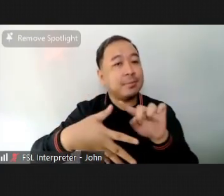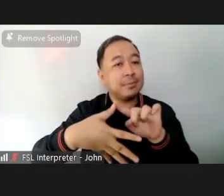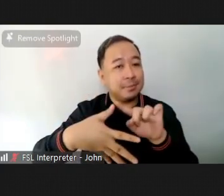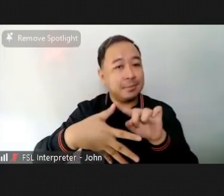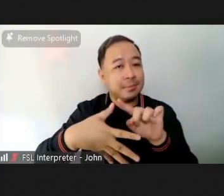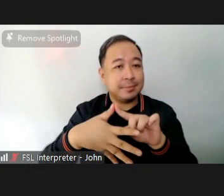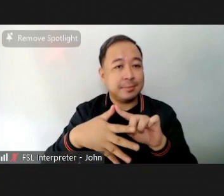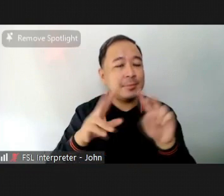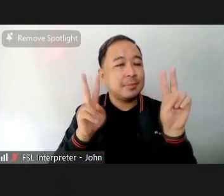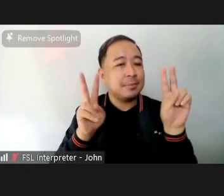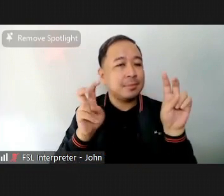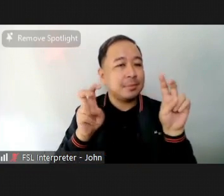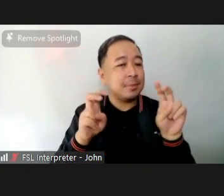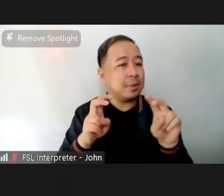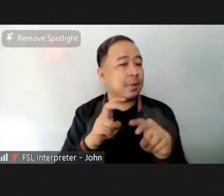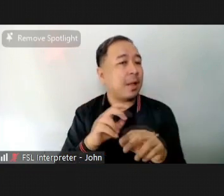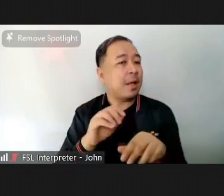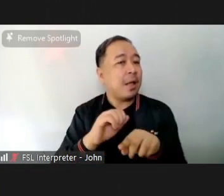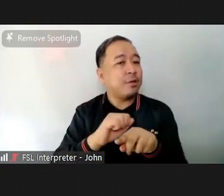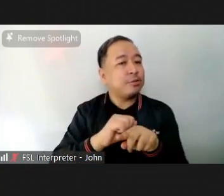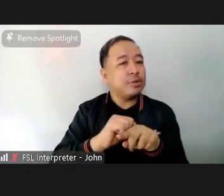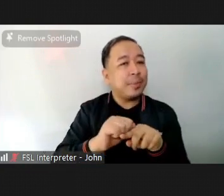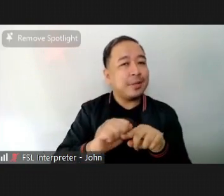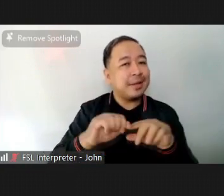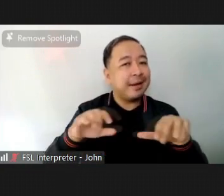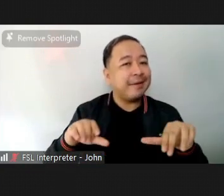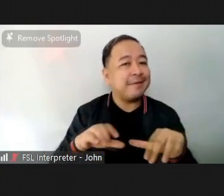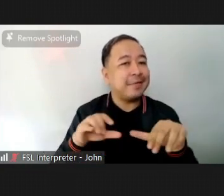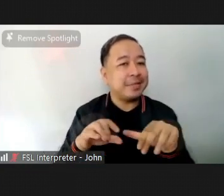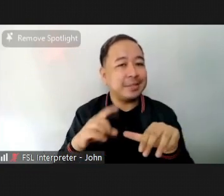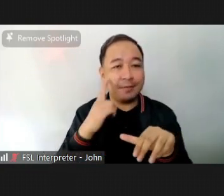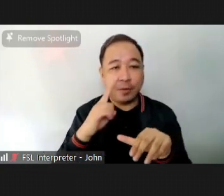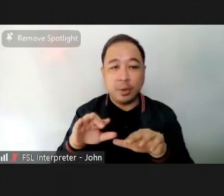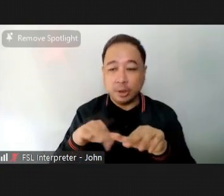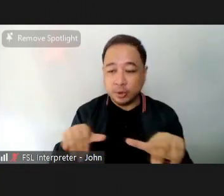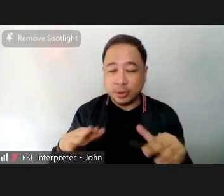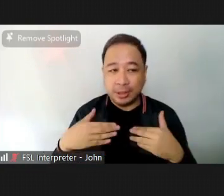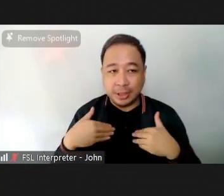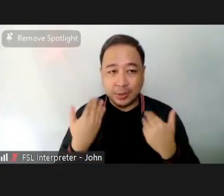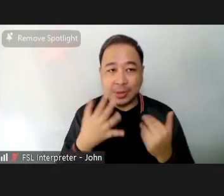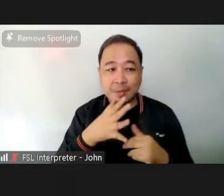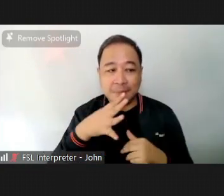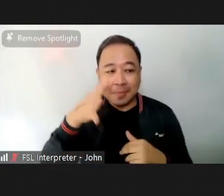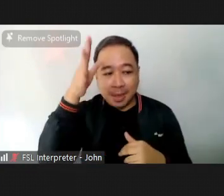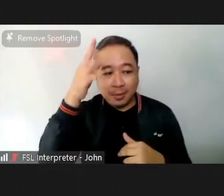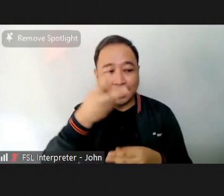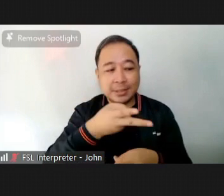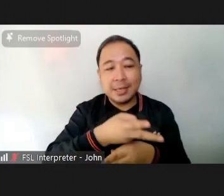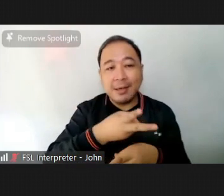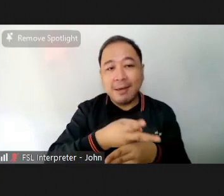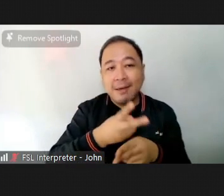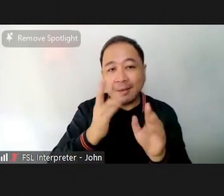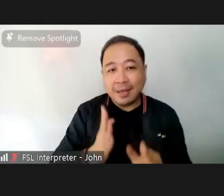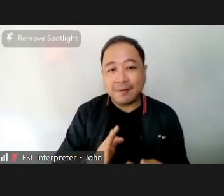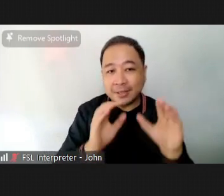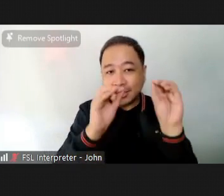ay pinamagataang capacity building activities for children, youth, parents/caregivers, teachers, and barangay